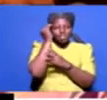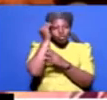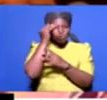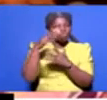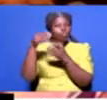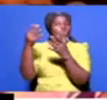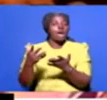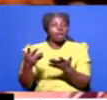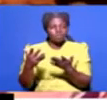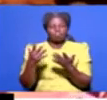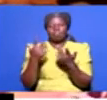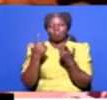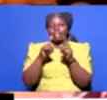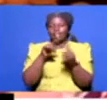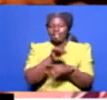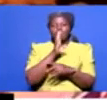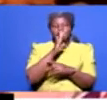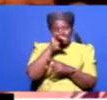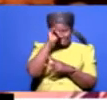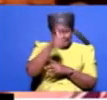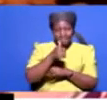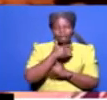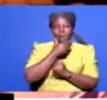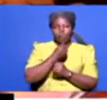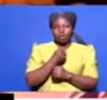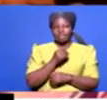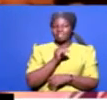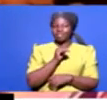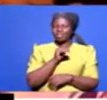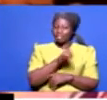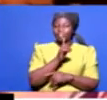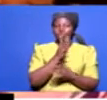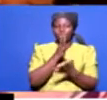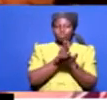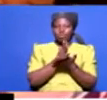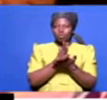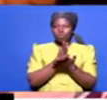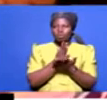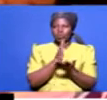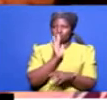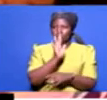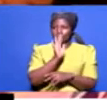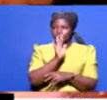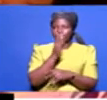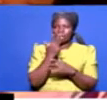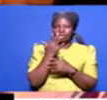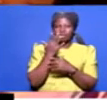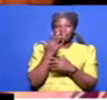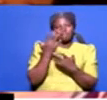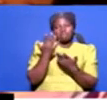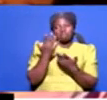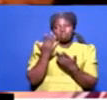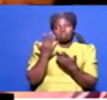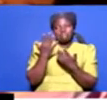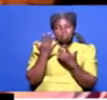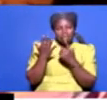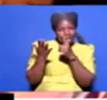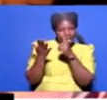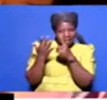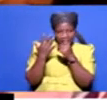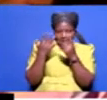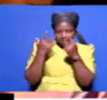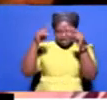being the diligent and bright boy he was, his prospective fortunes were already ascertainable.